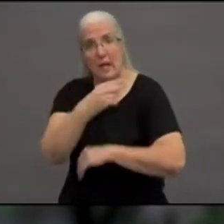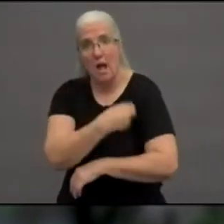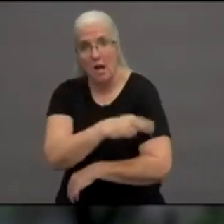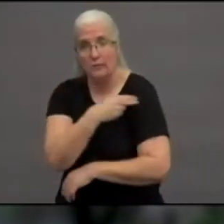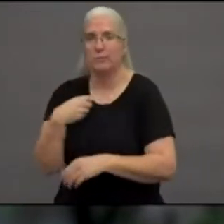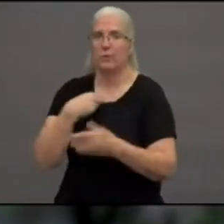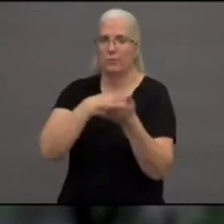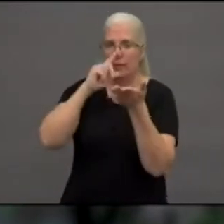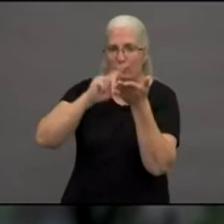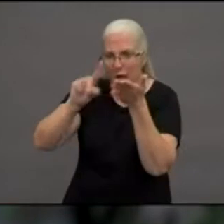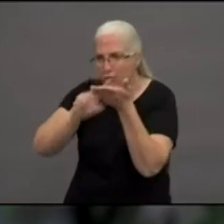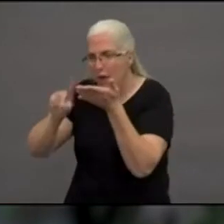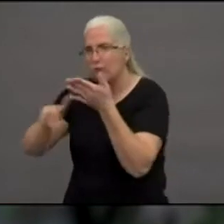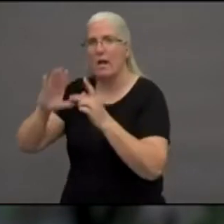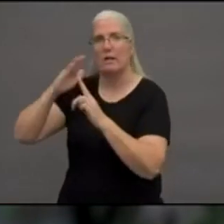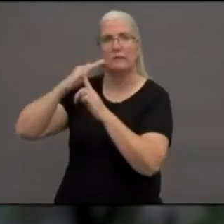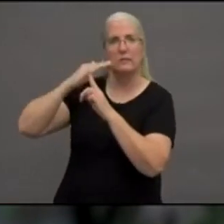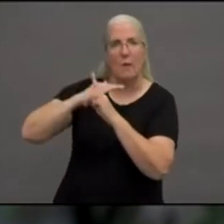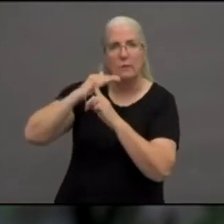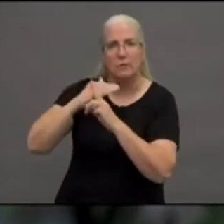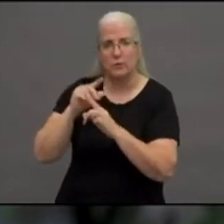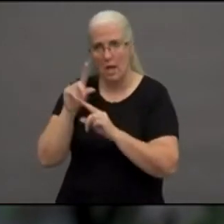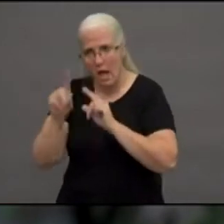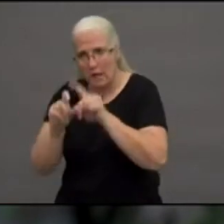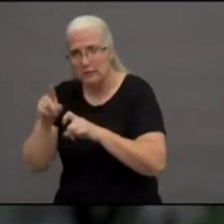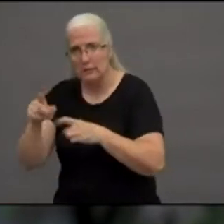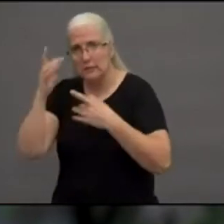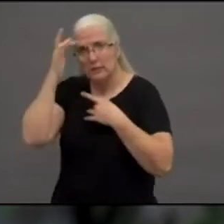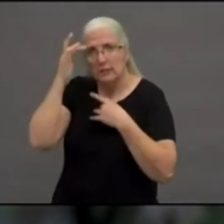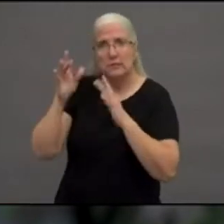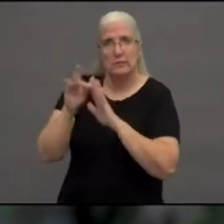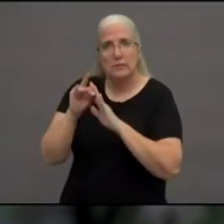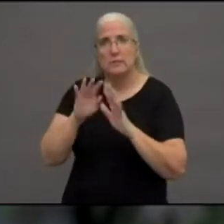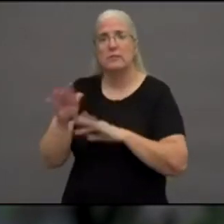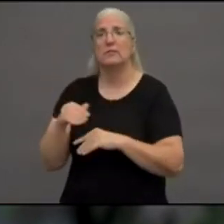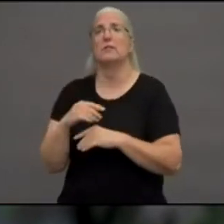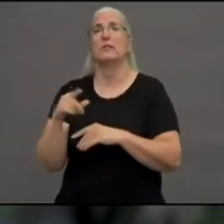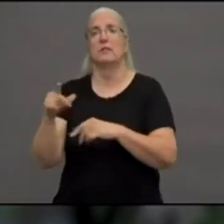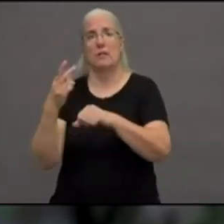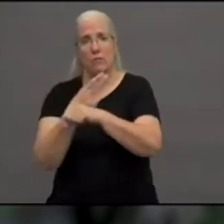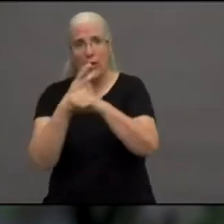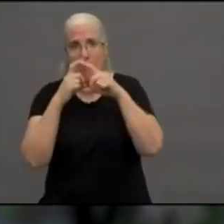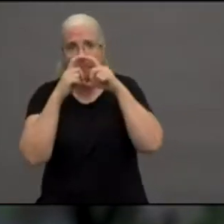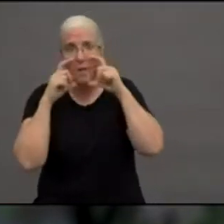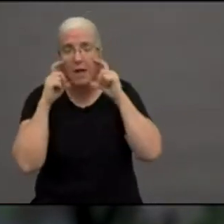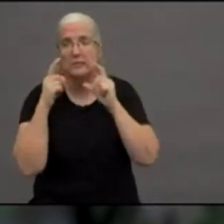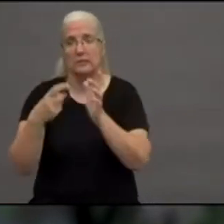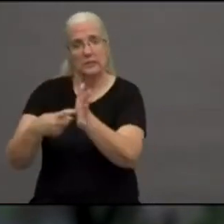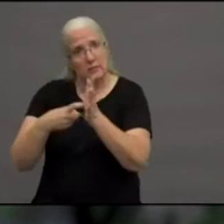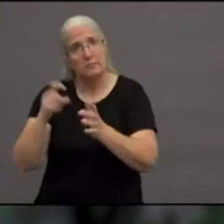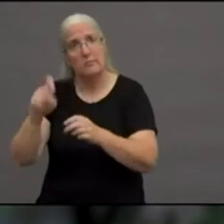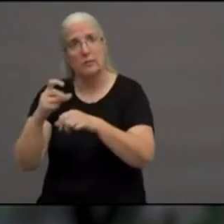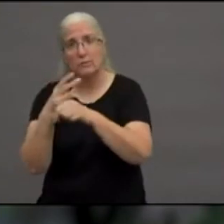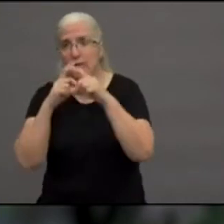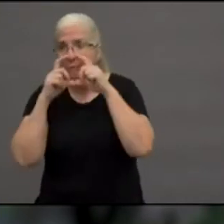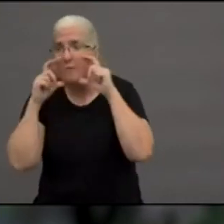visitors, to wear a surgical mask, and if they come without one, we provide them. So everyone in the hospital is wearing a